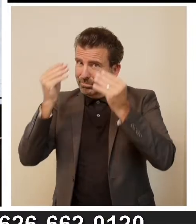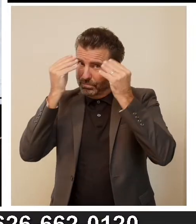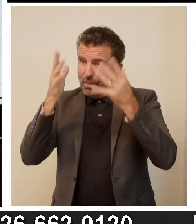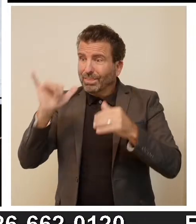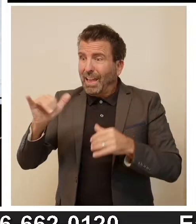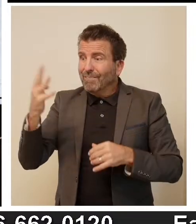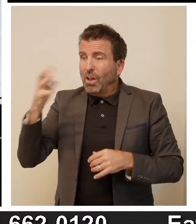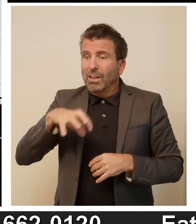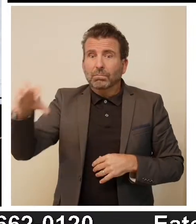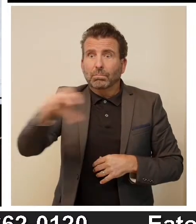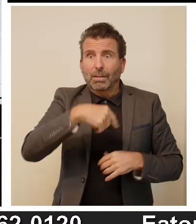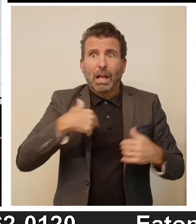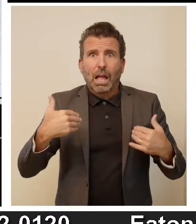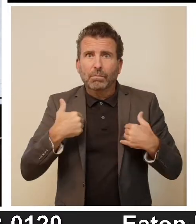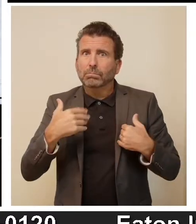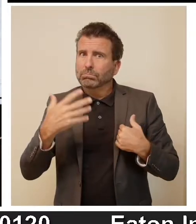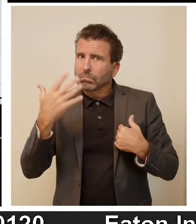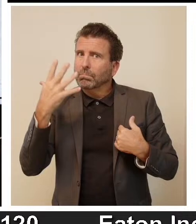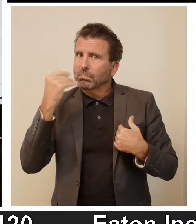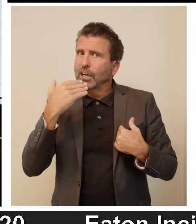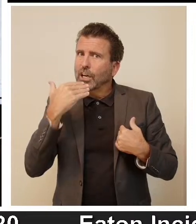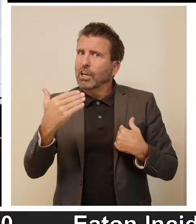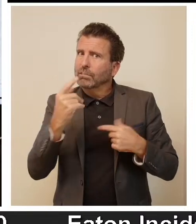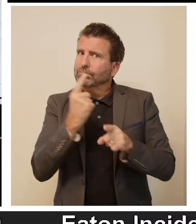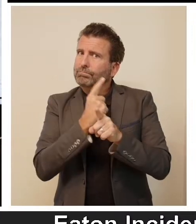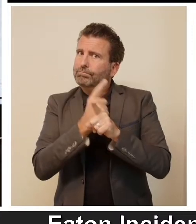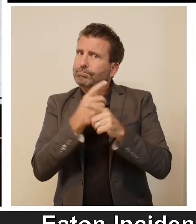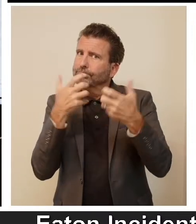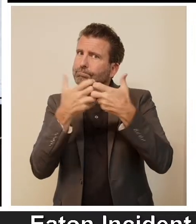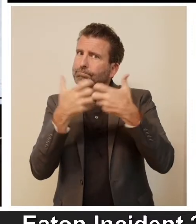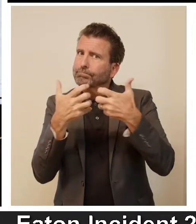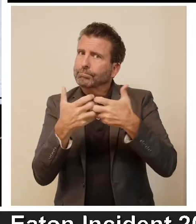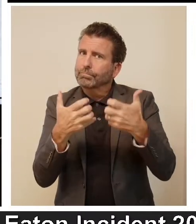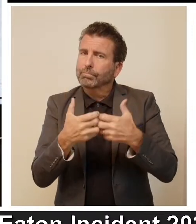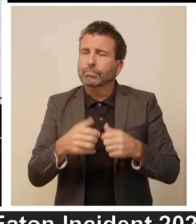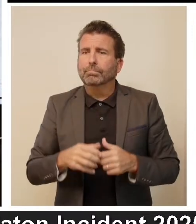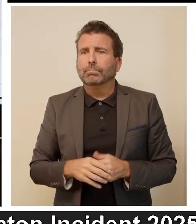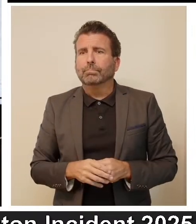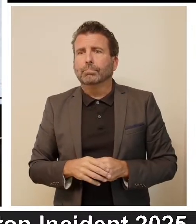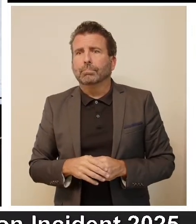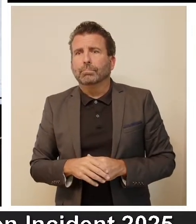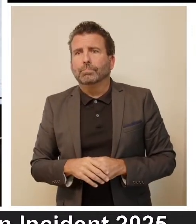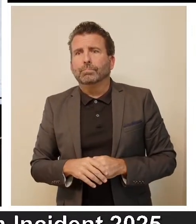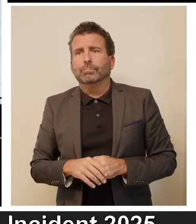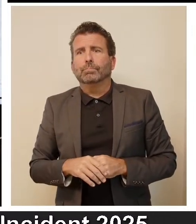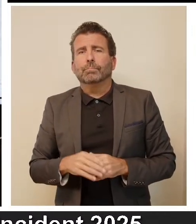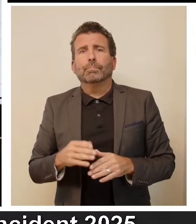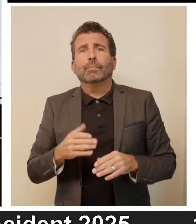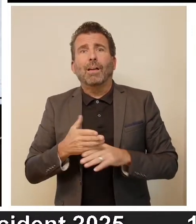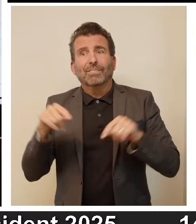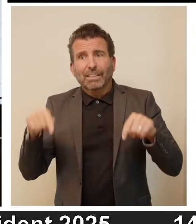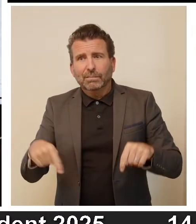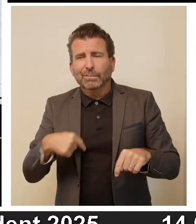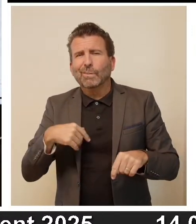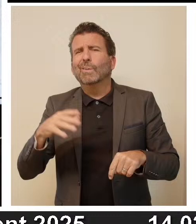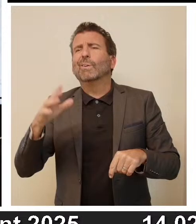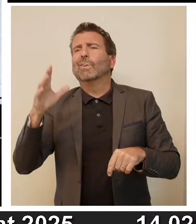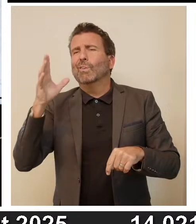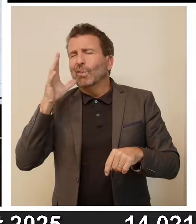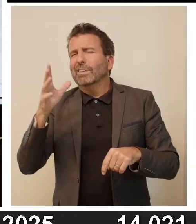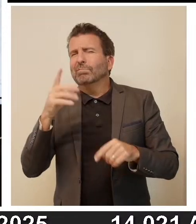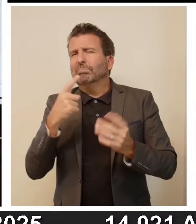far. After this, we expect continued updates for the smoke outlook as long as this